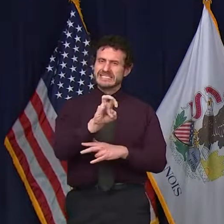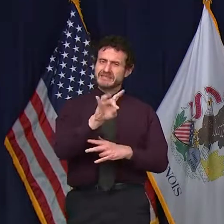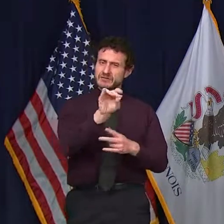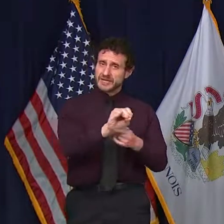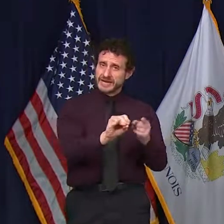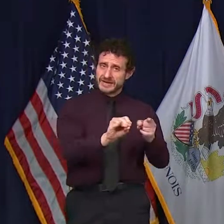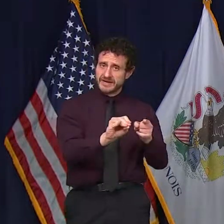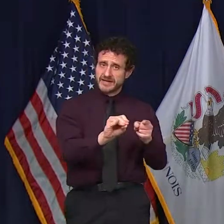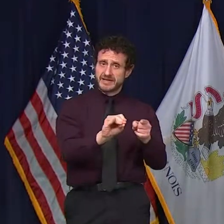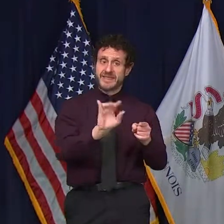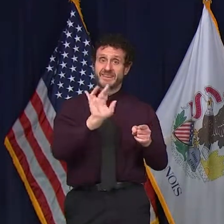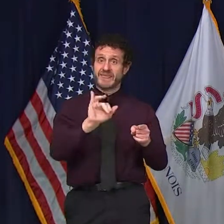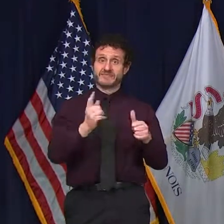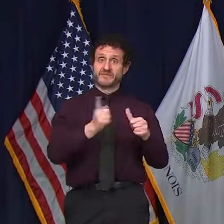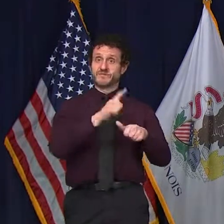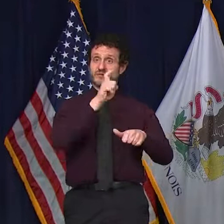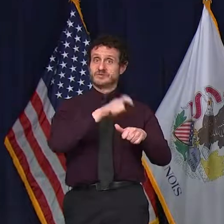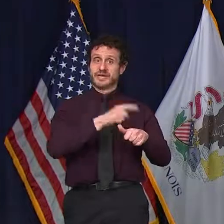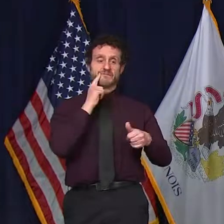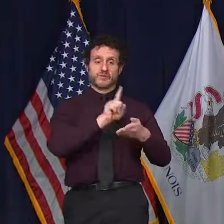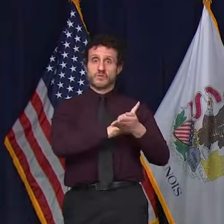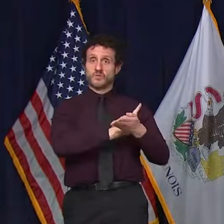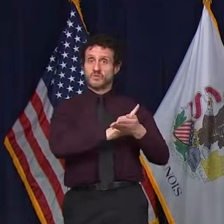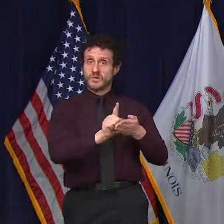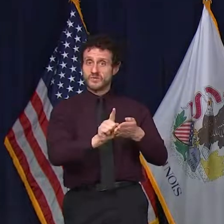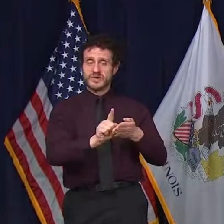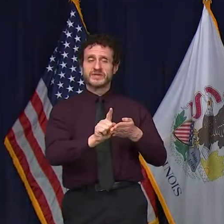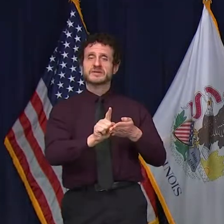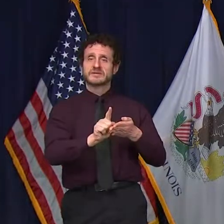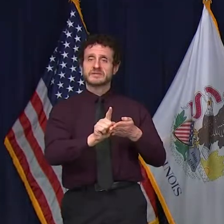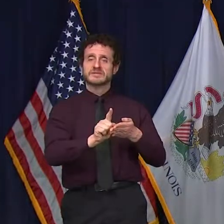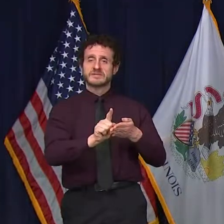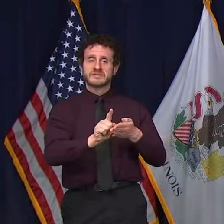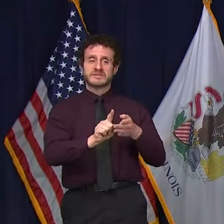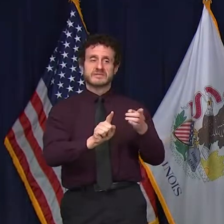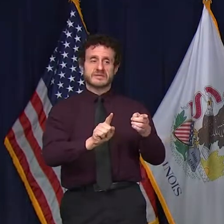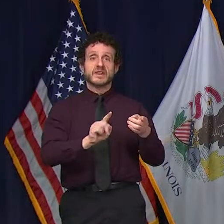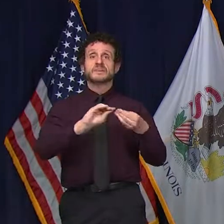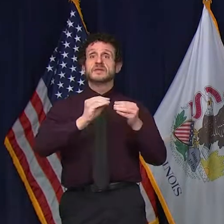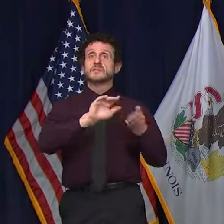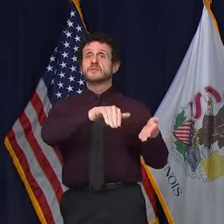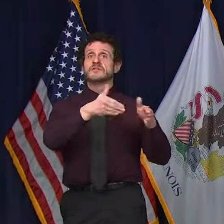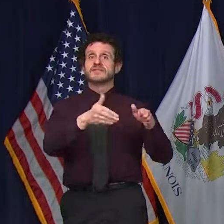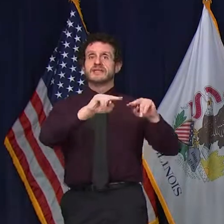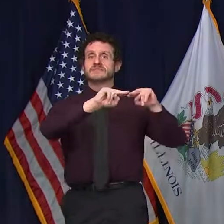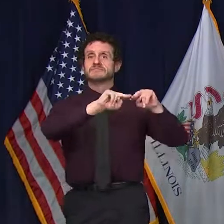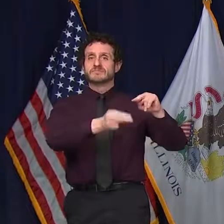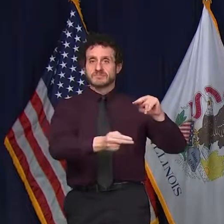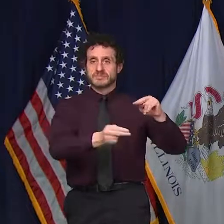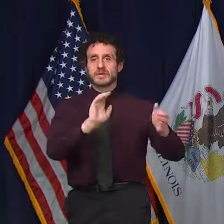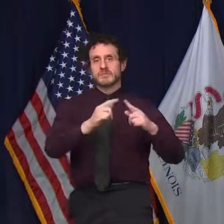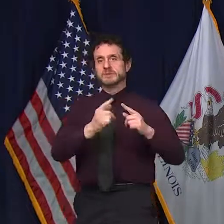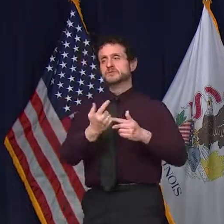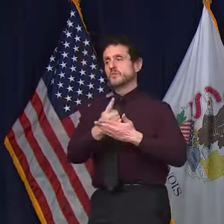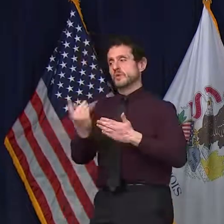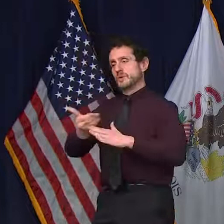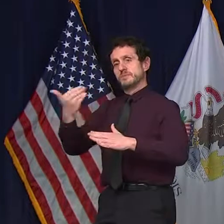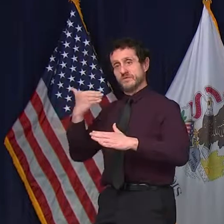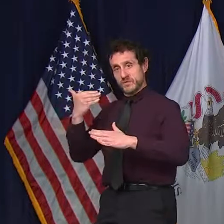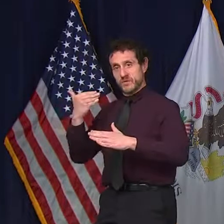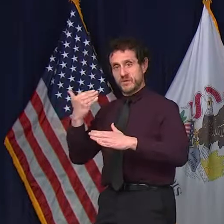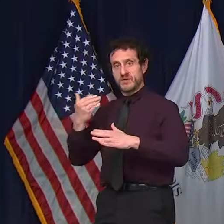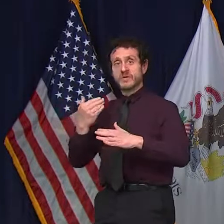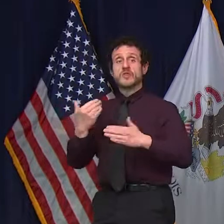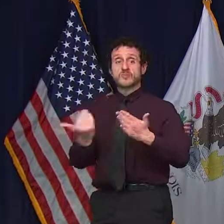signals the first week that there have been fewer deaths than the previous week. And so I am hopeful that